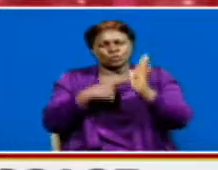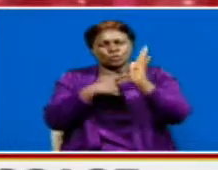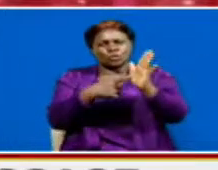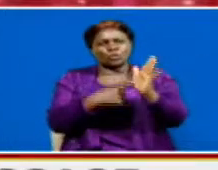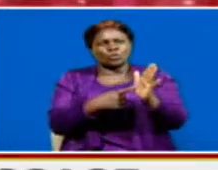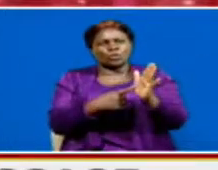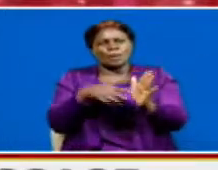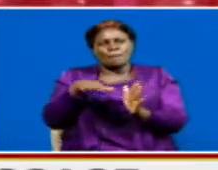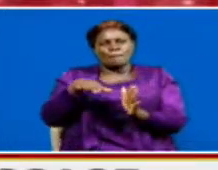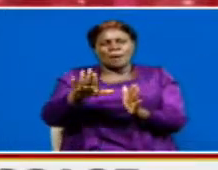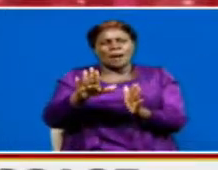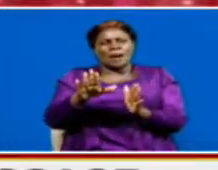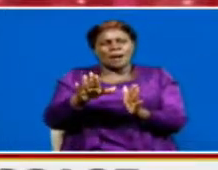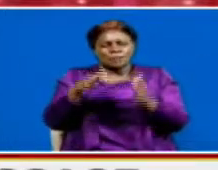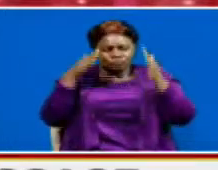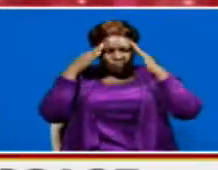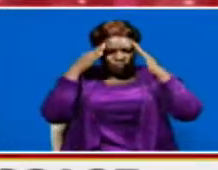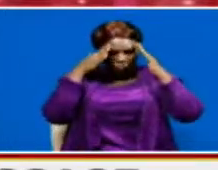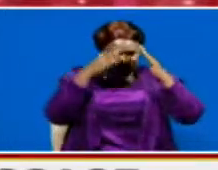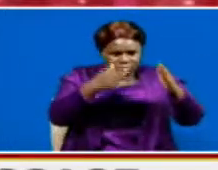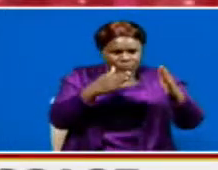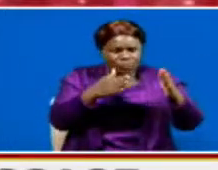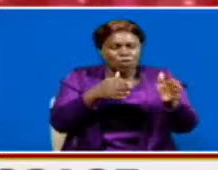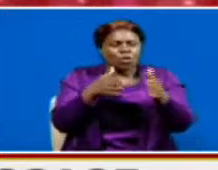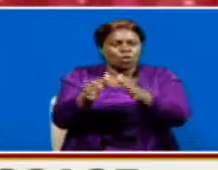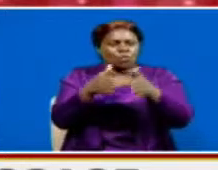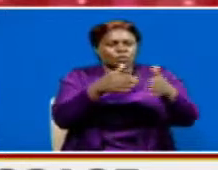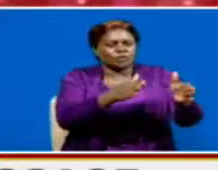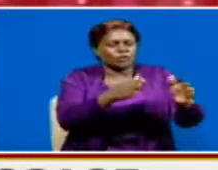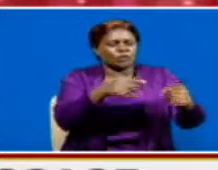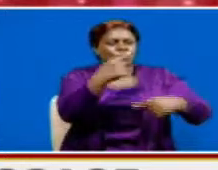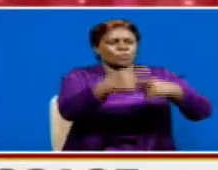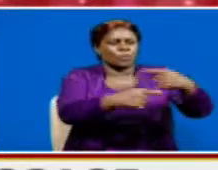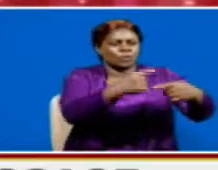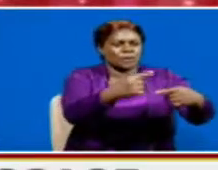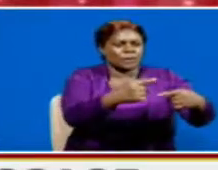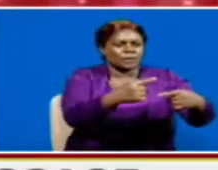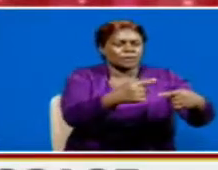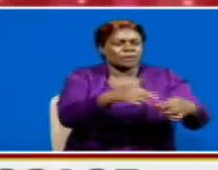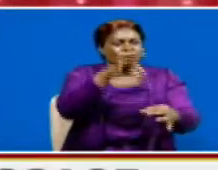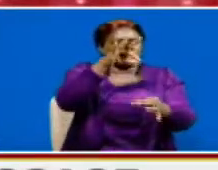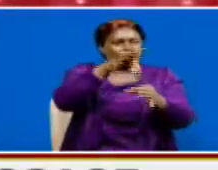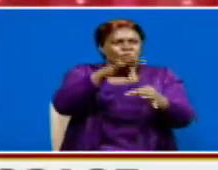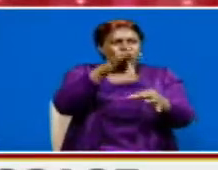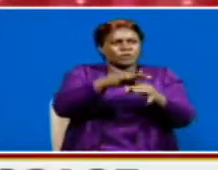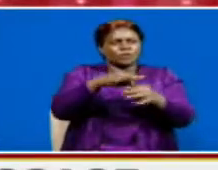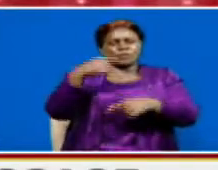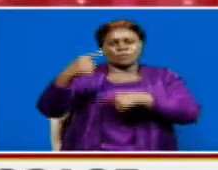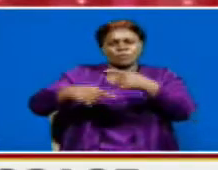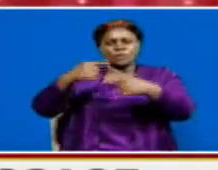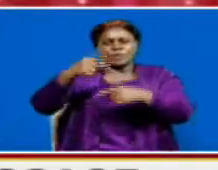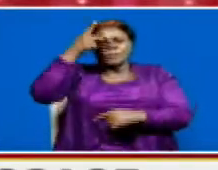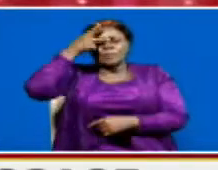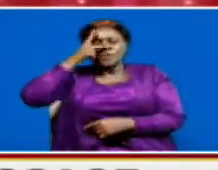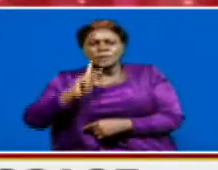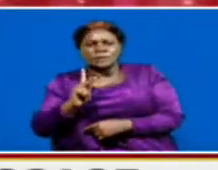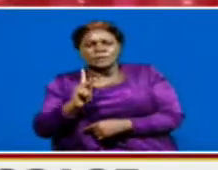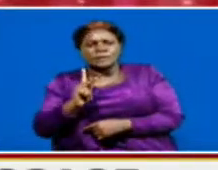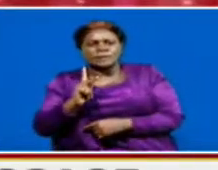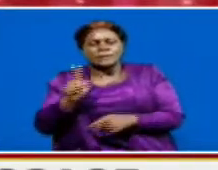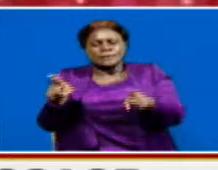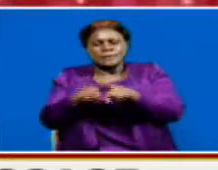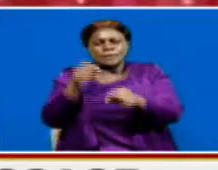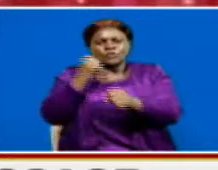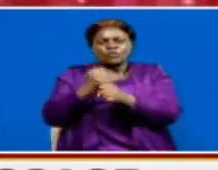demonstrated their devotion to pursuing opportunities for progress by voting for progressive policies, as they